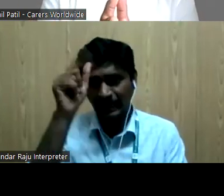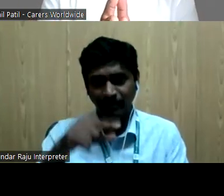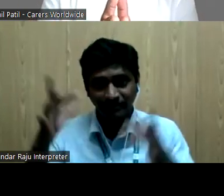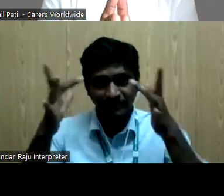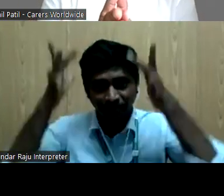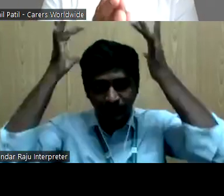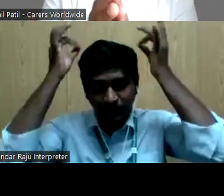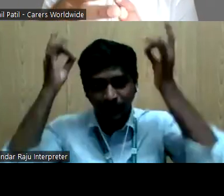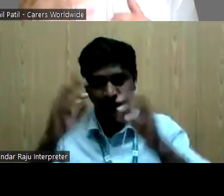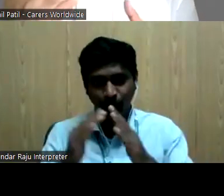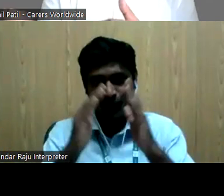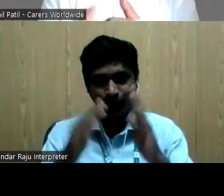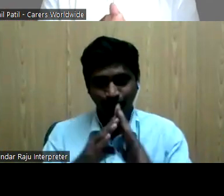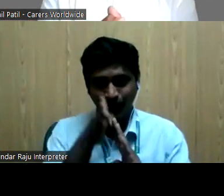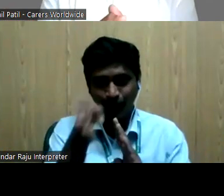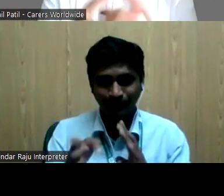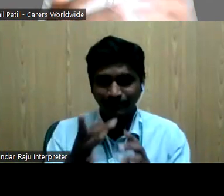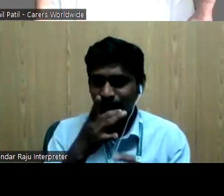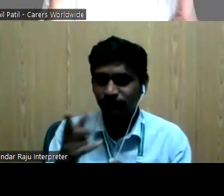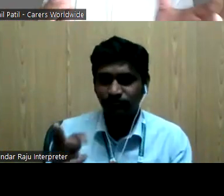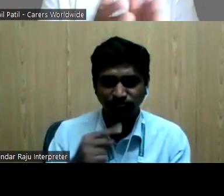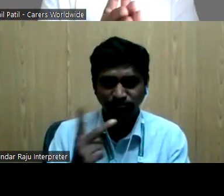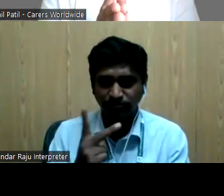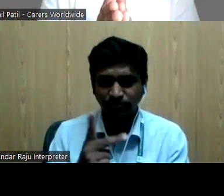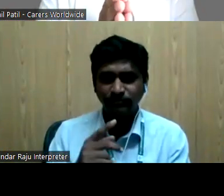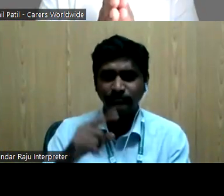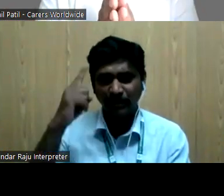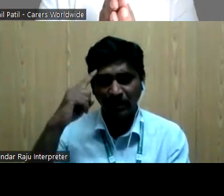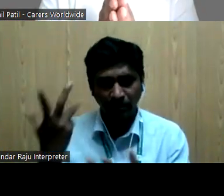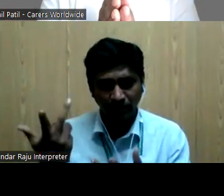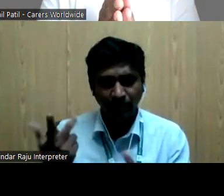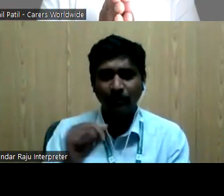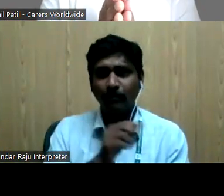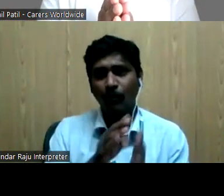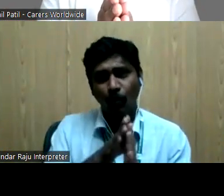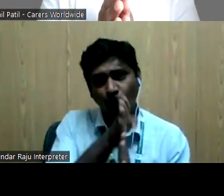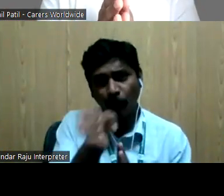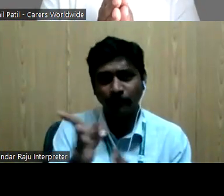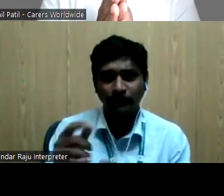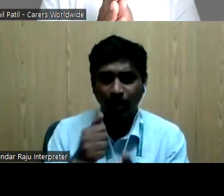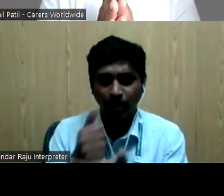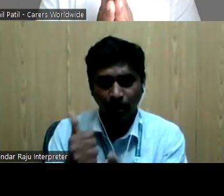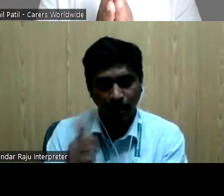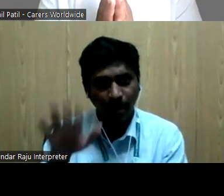example, and as well as one I felt this community caring